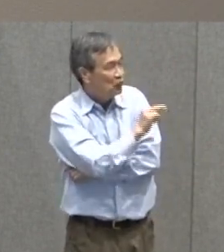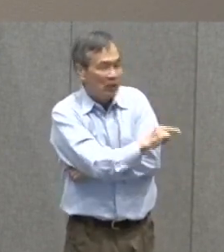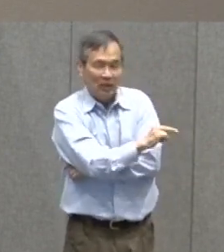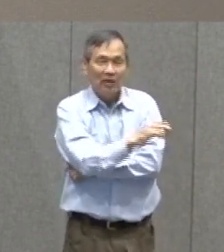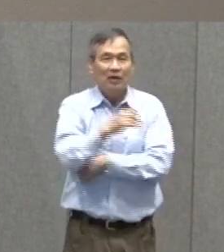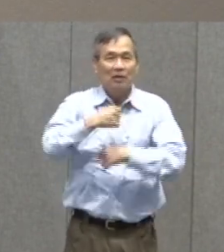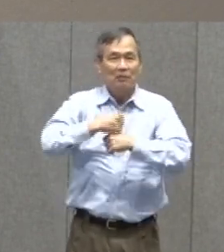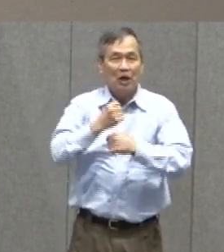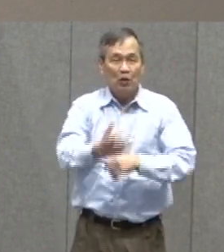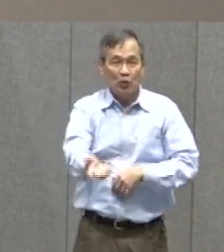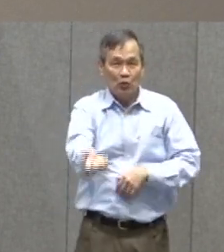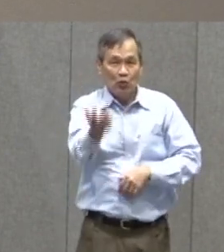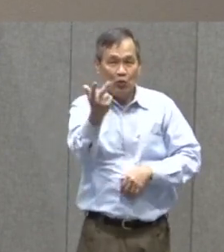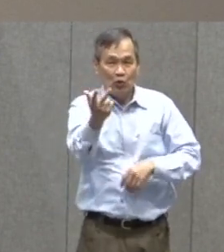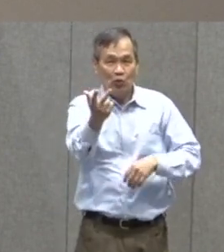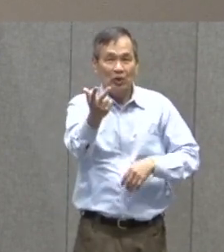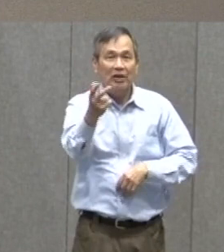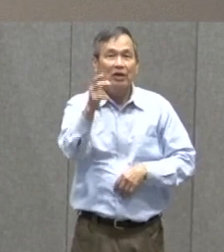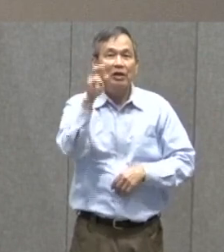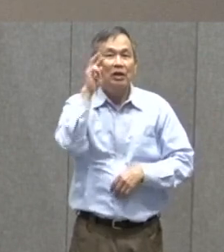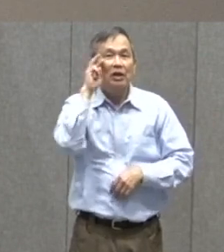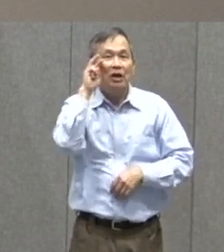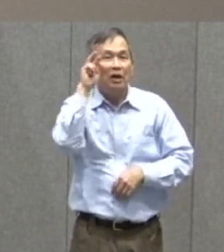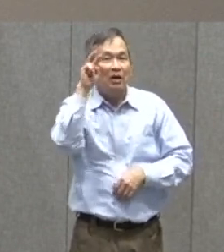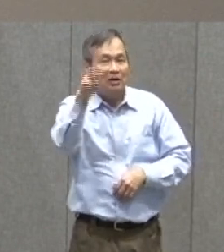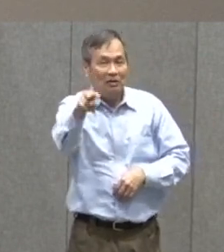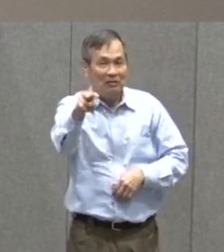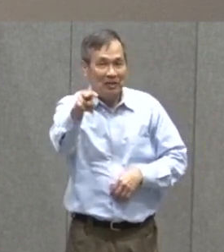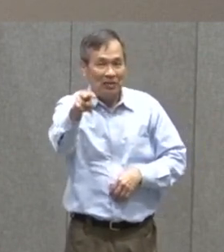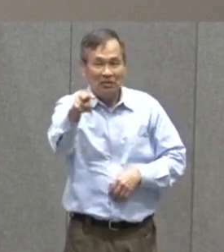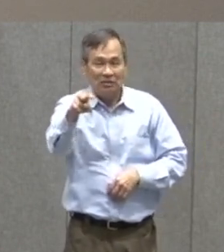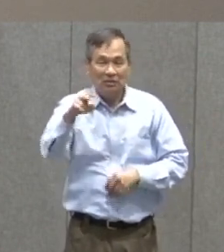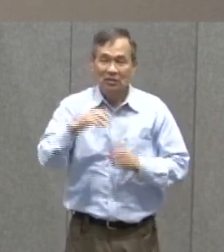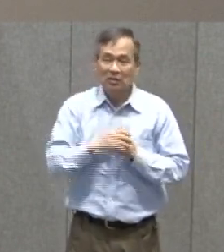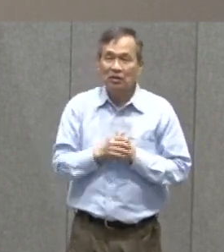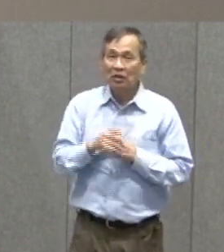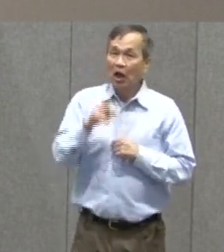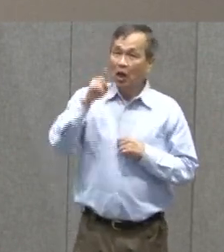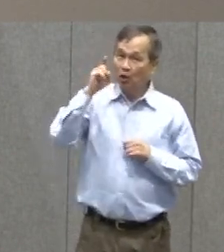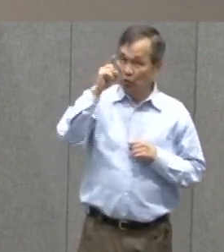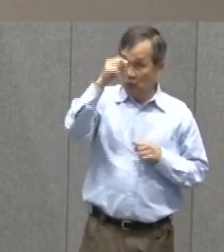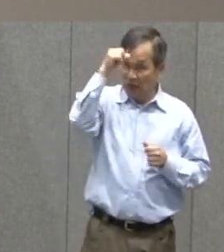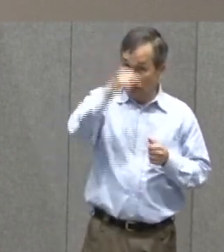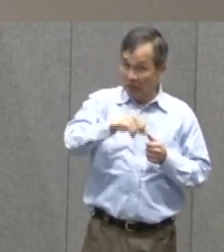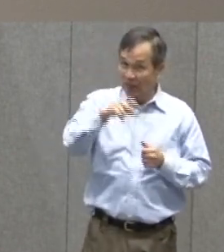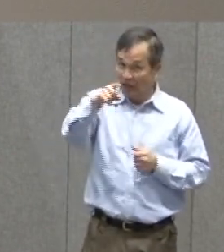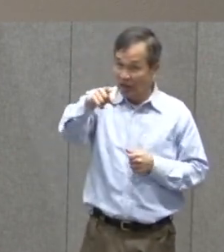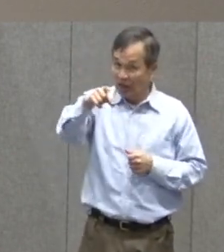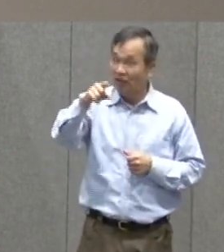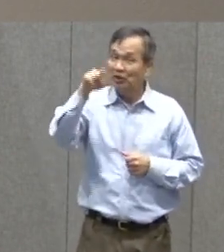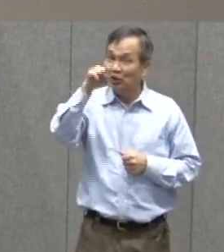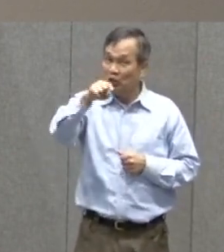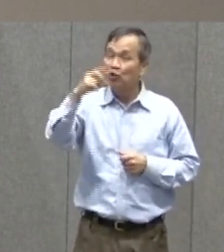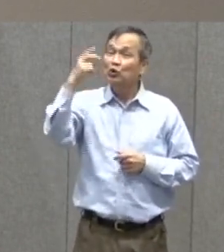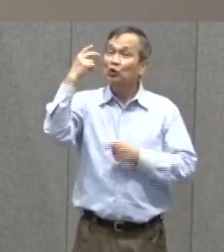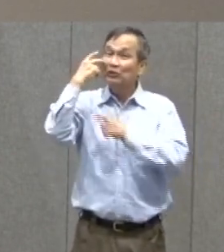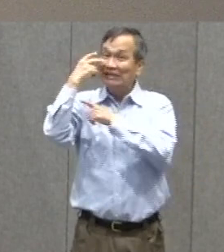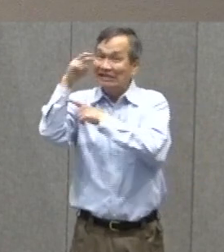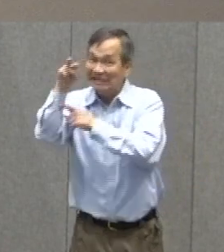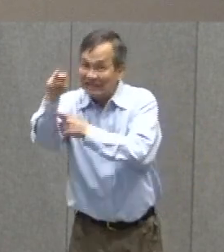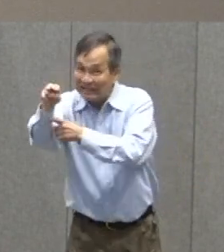3 observations. 3 observations that you remember that you